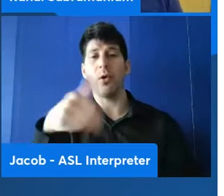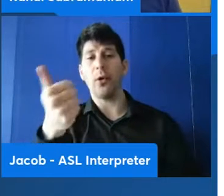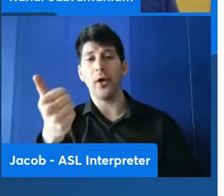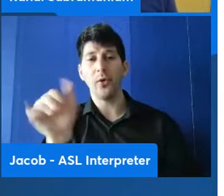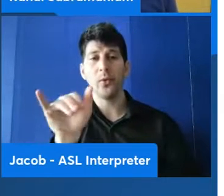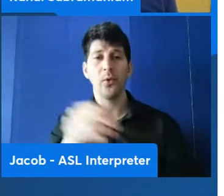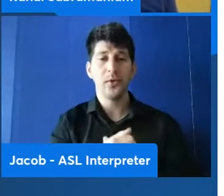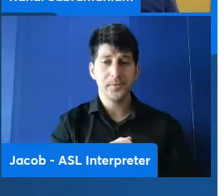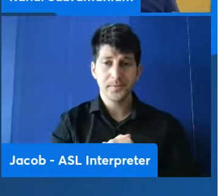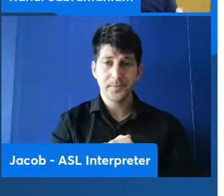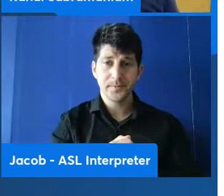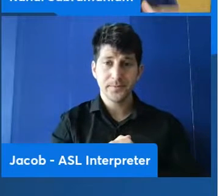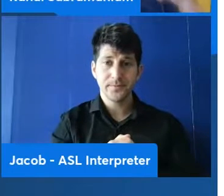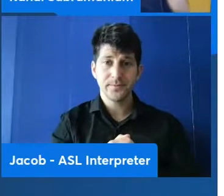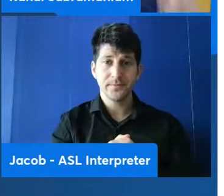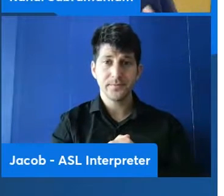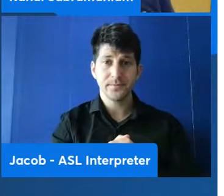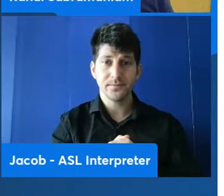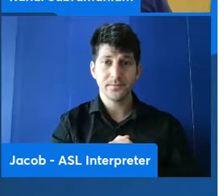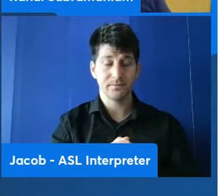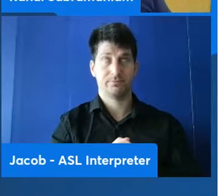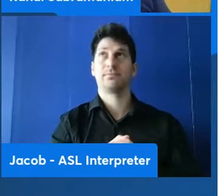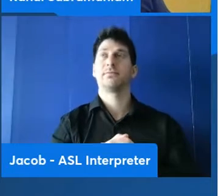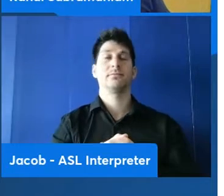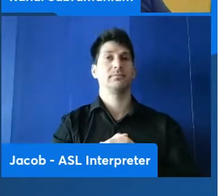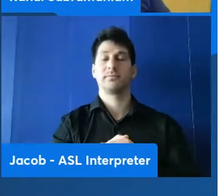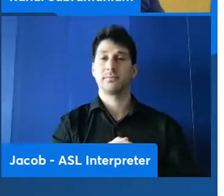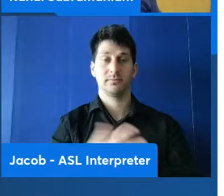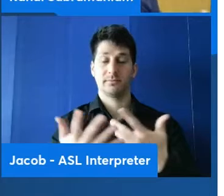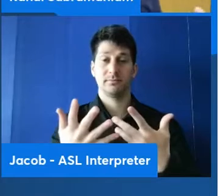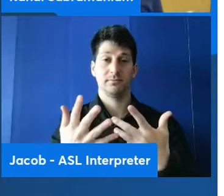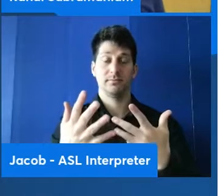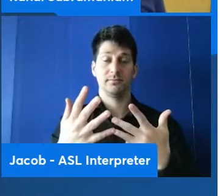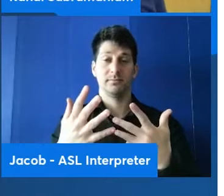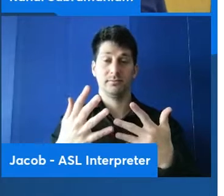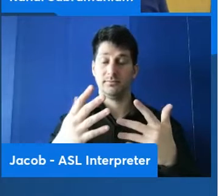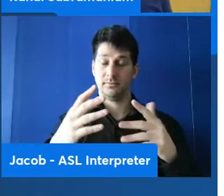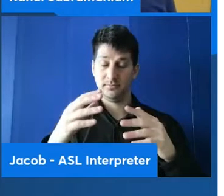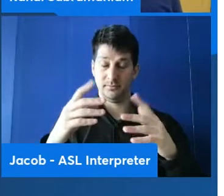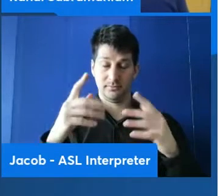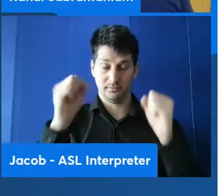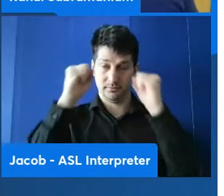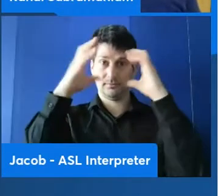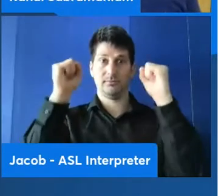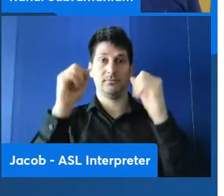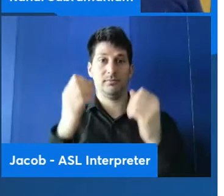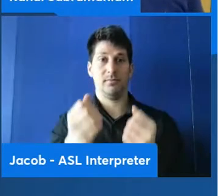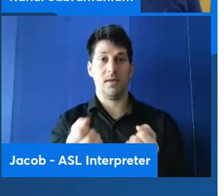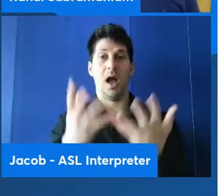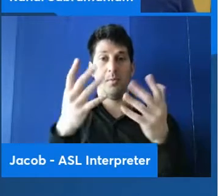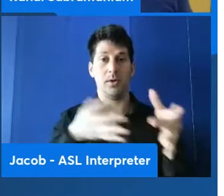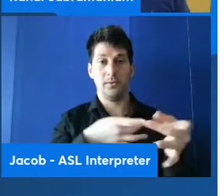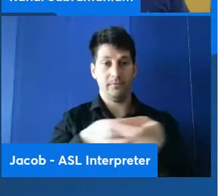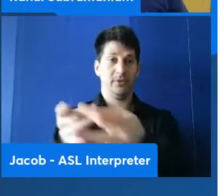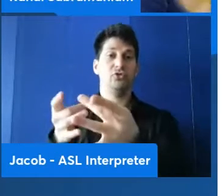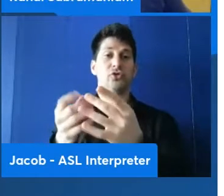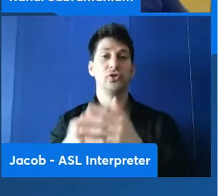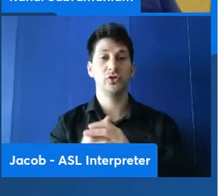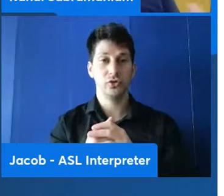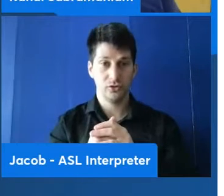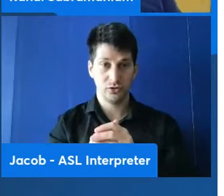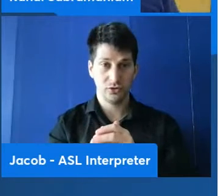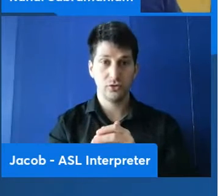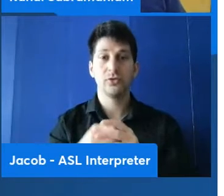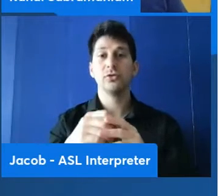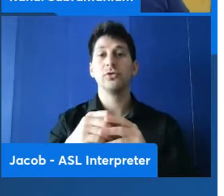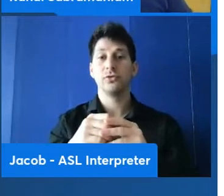added to it. It is remarkable how efficient they've made it all. Yes, you have the constraint that you can't upgrade it and do